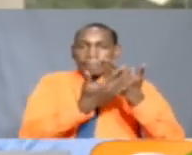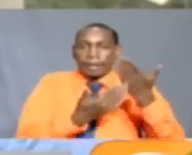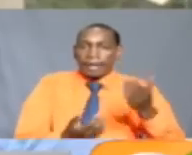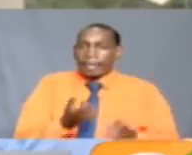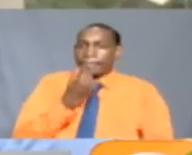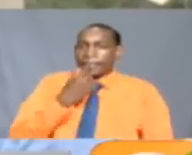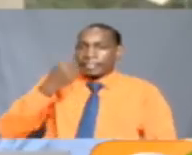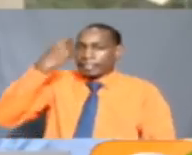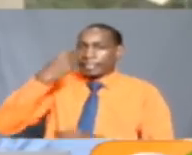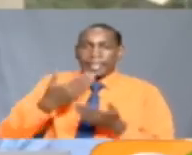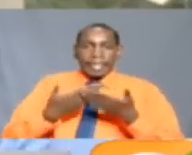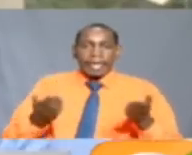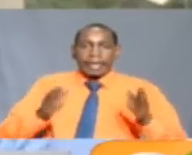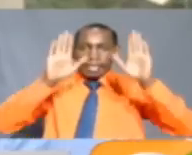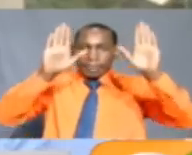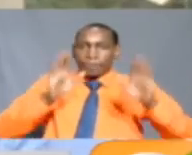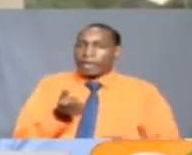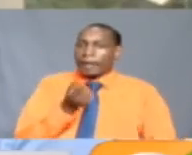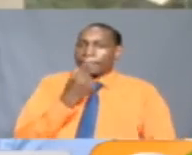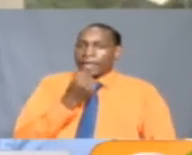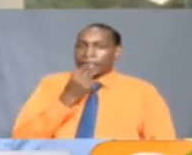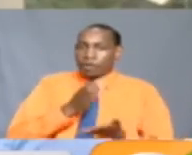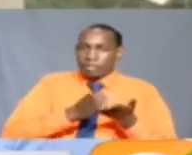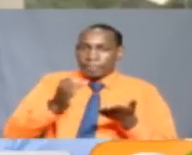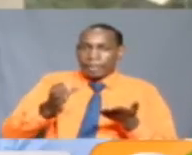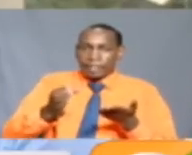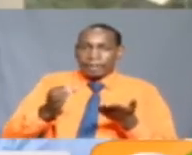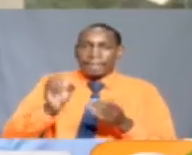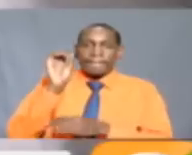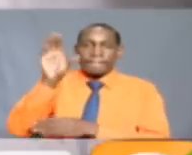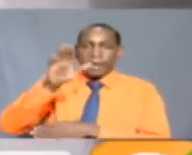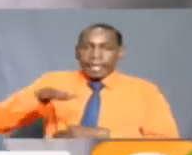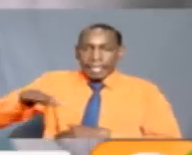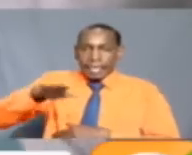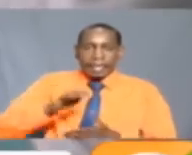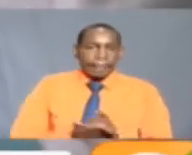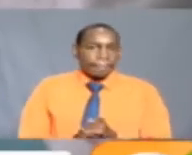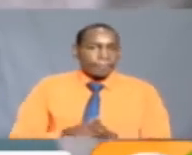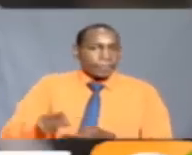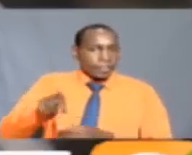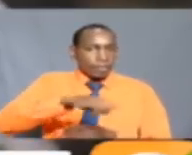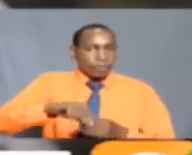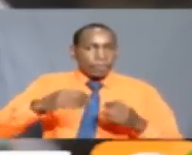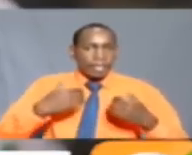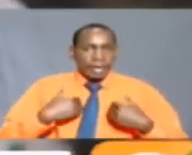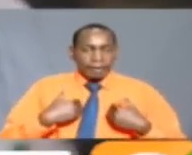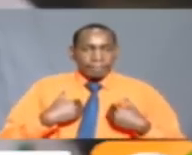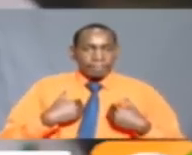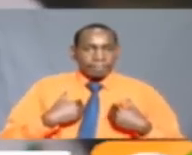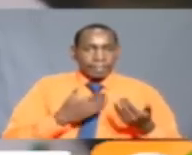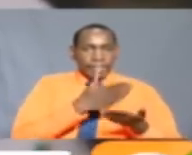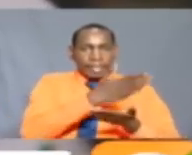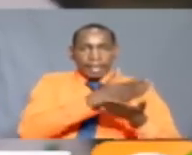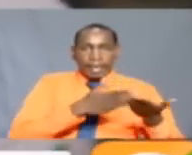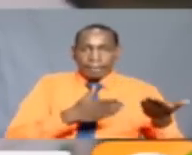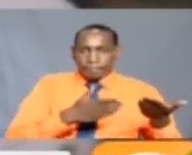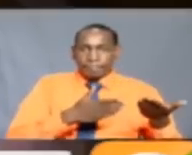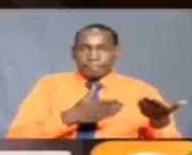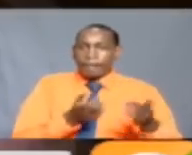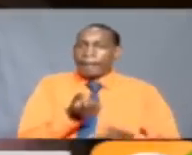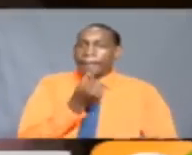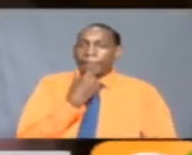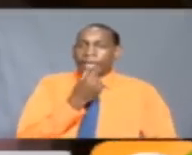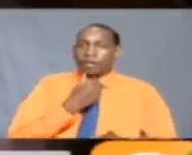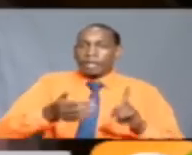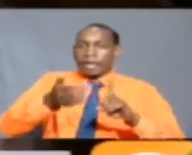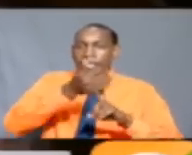vaccines, you know, any kind of critical medical supplies to very far distances. We have like half of the business is the medical